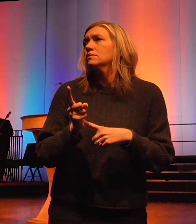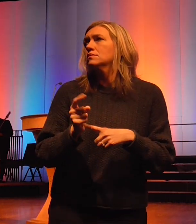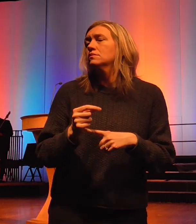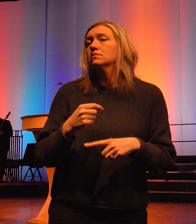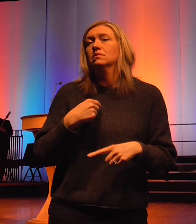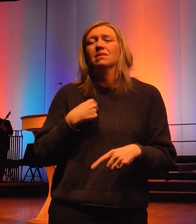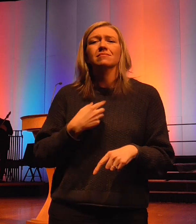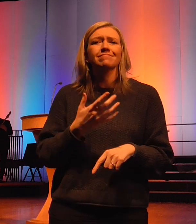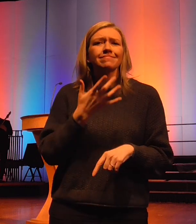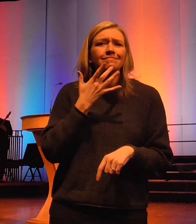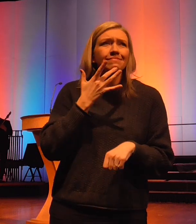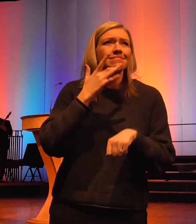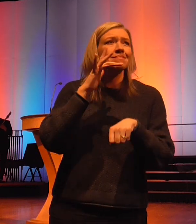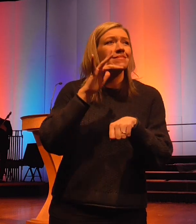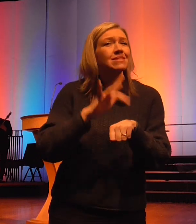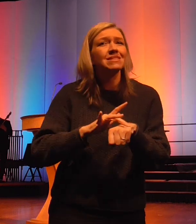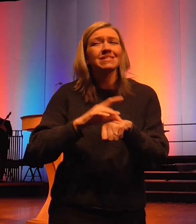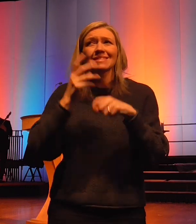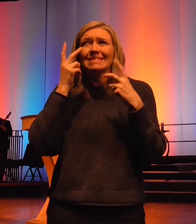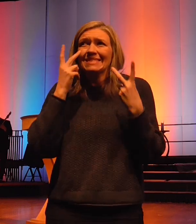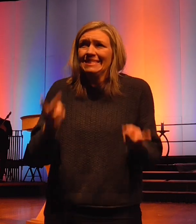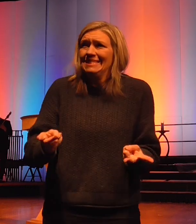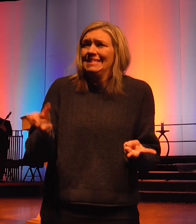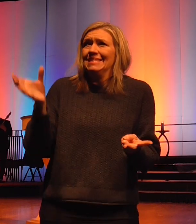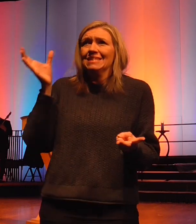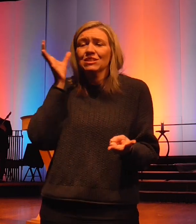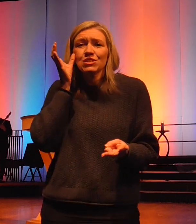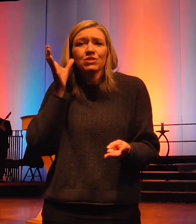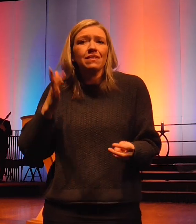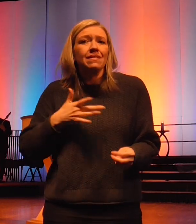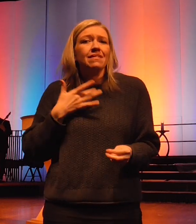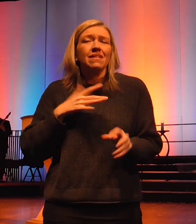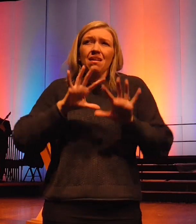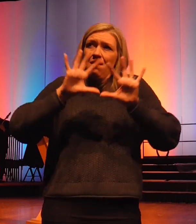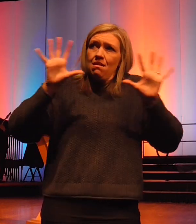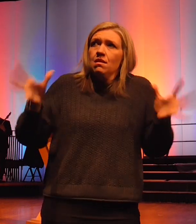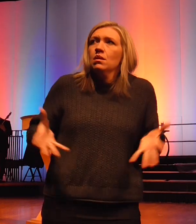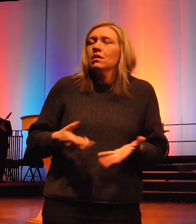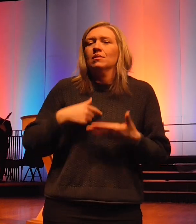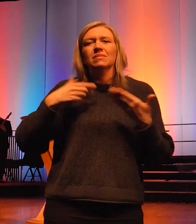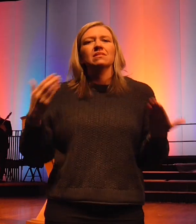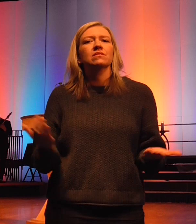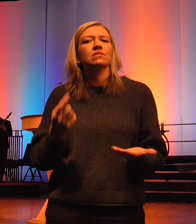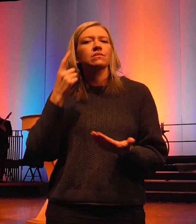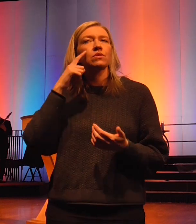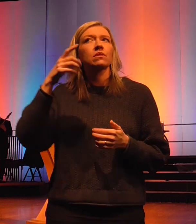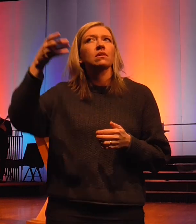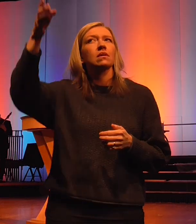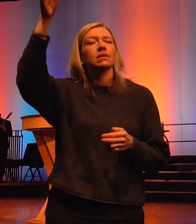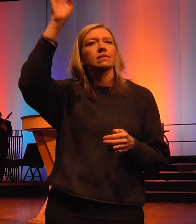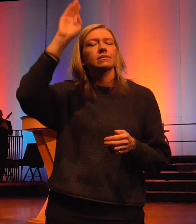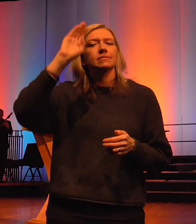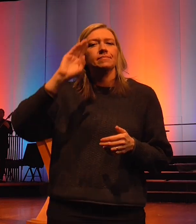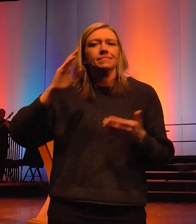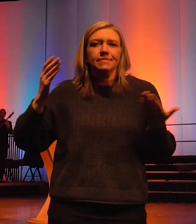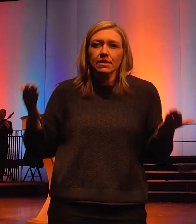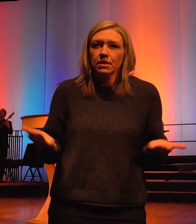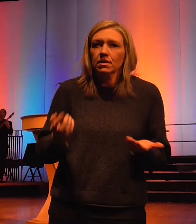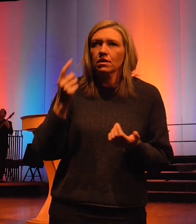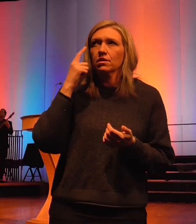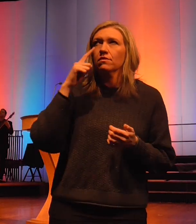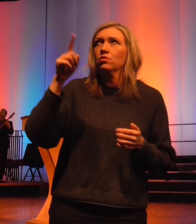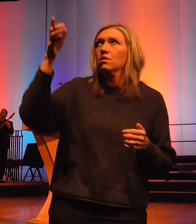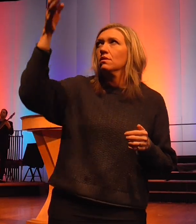I taste, touch, see, hear, and feel. I am here for God, here for God, here